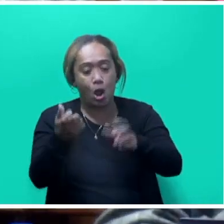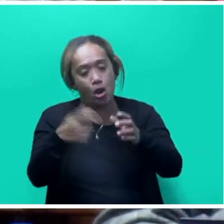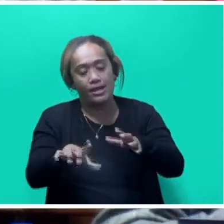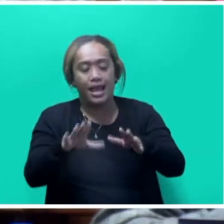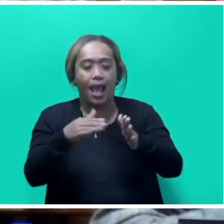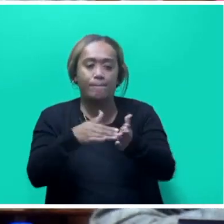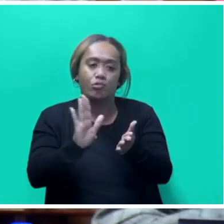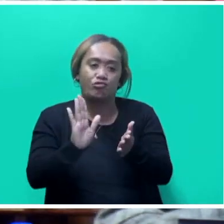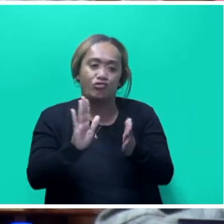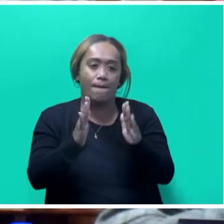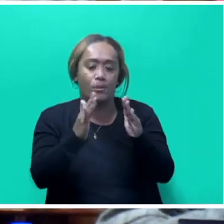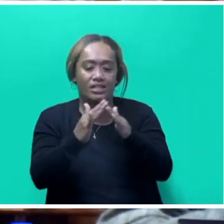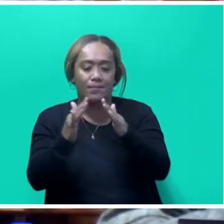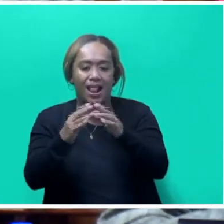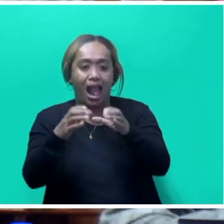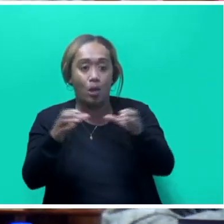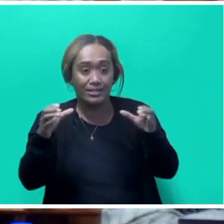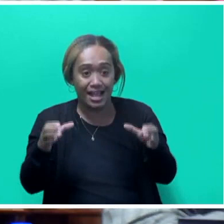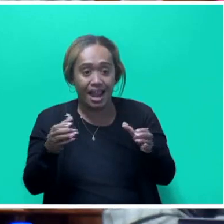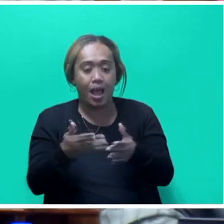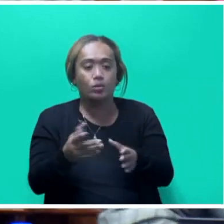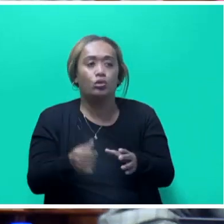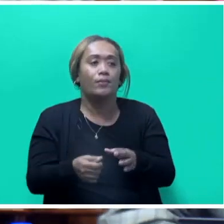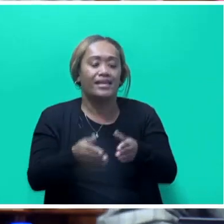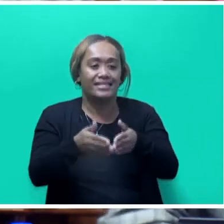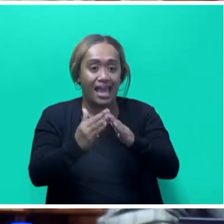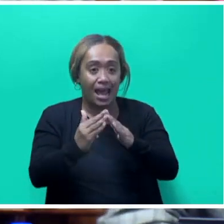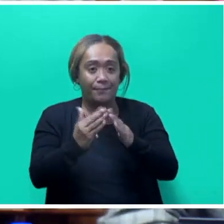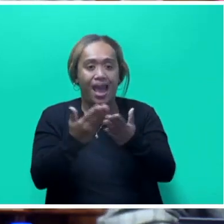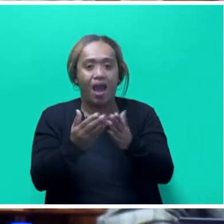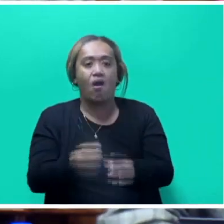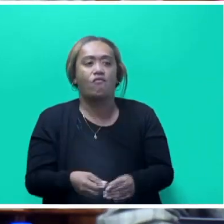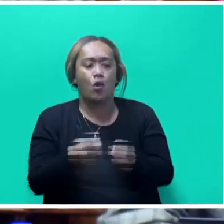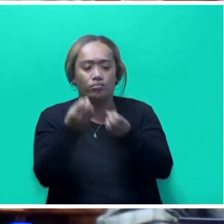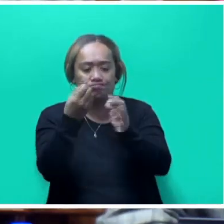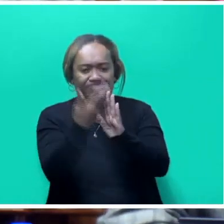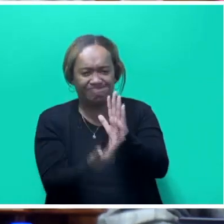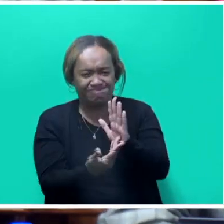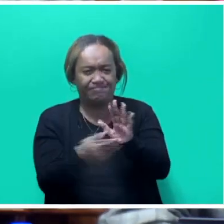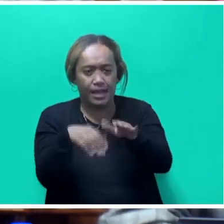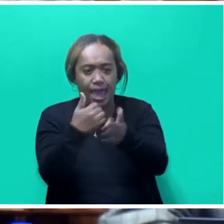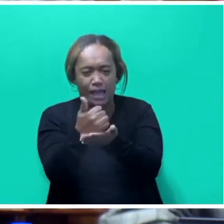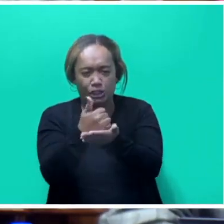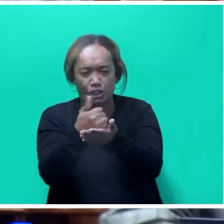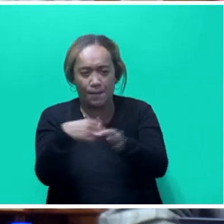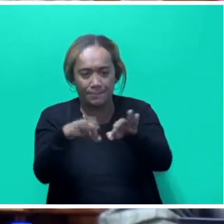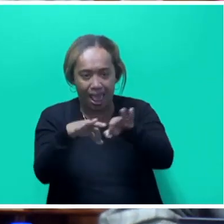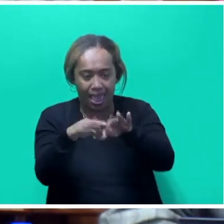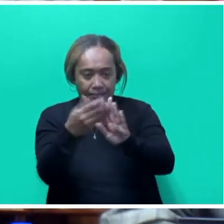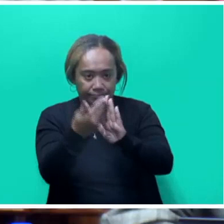municipal council elections to be set up to prepare for a detailed action plan to conduct the municipal council